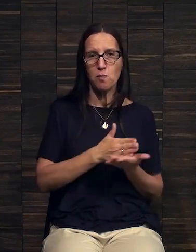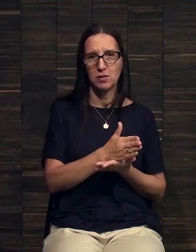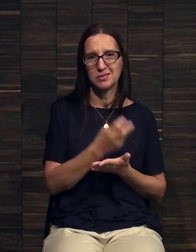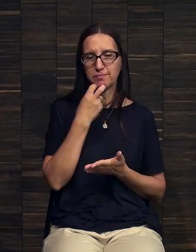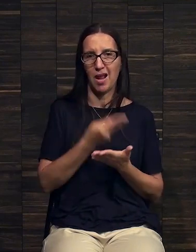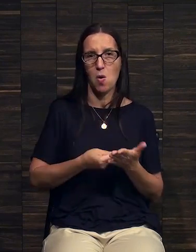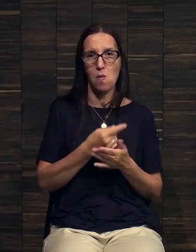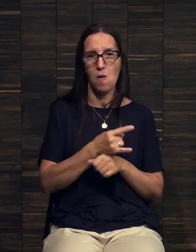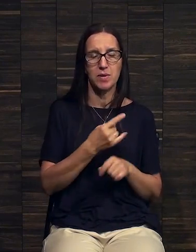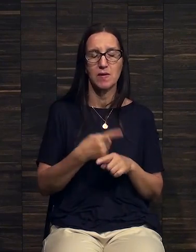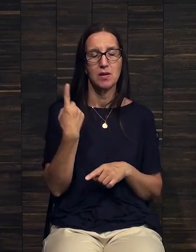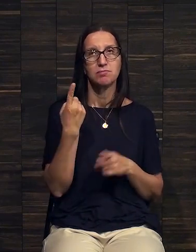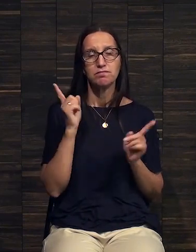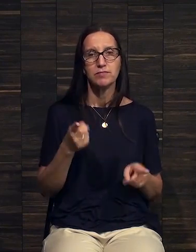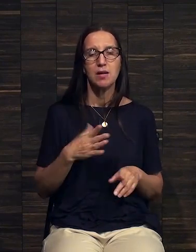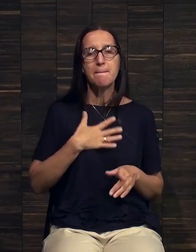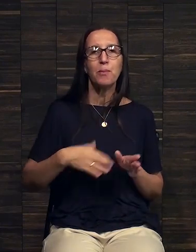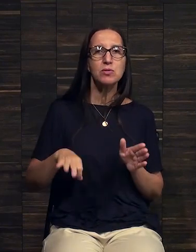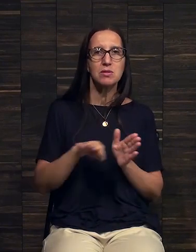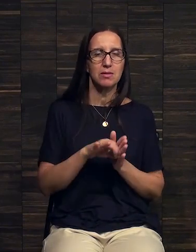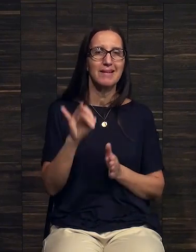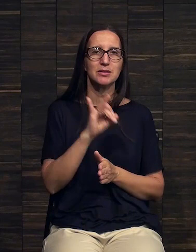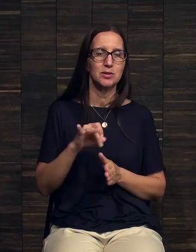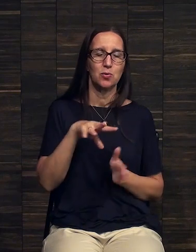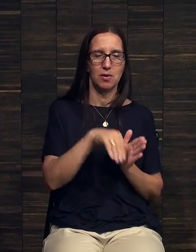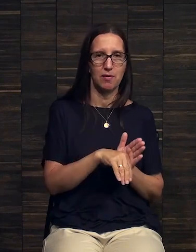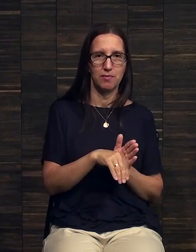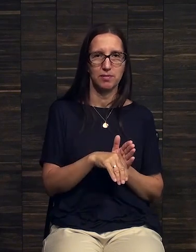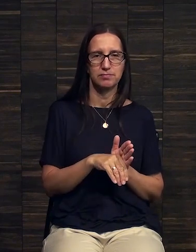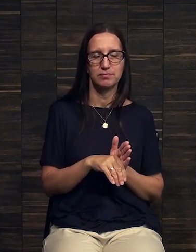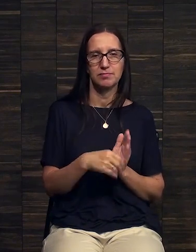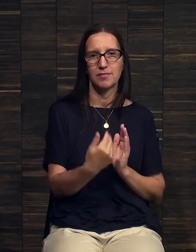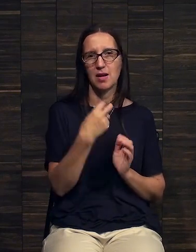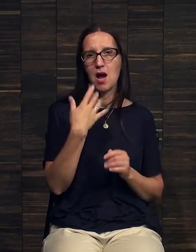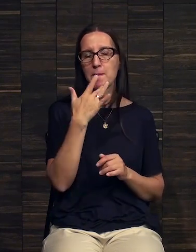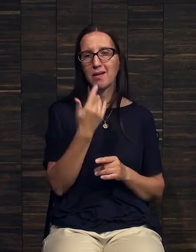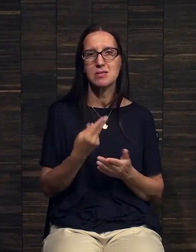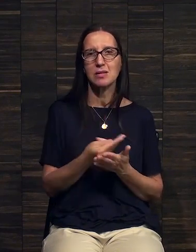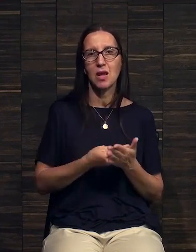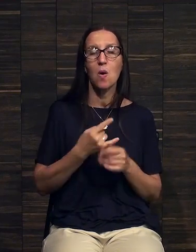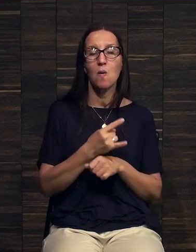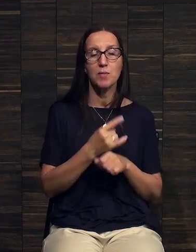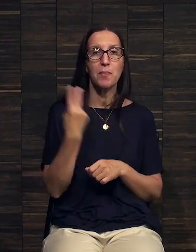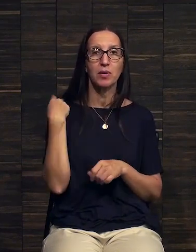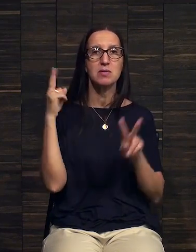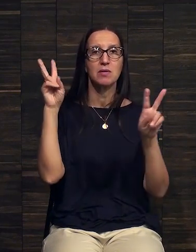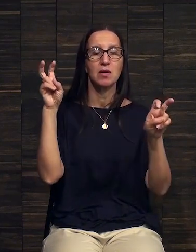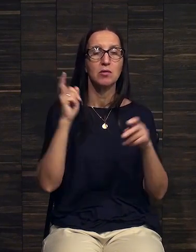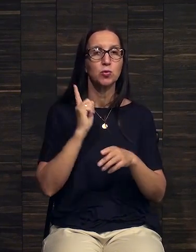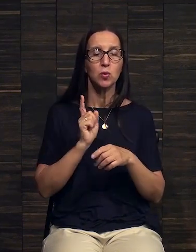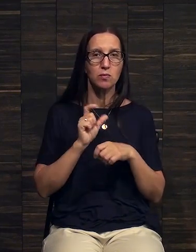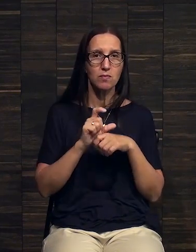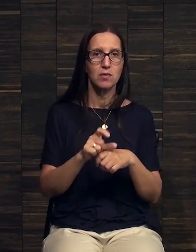And unfortunately, this is one of the most shameful pages in the US comics history. This is the